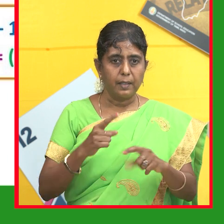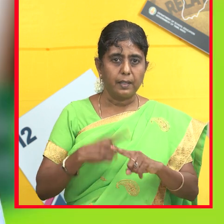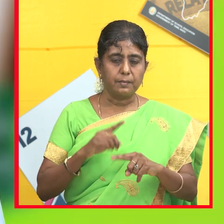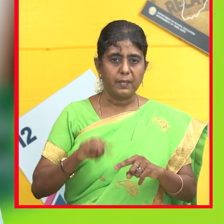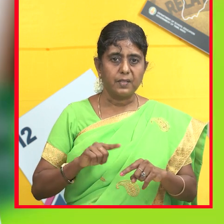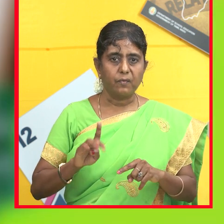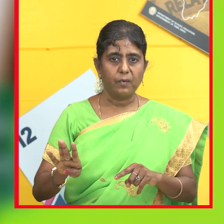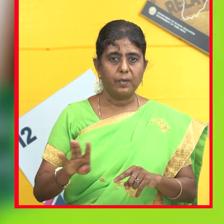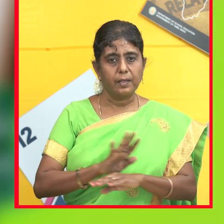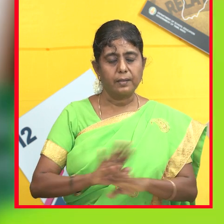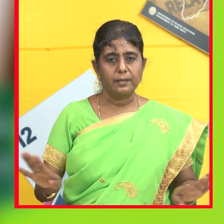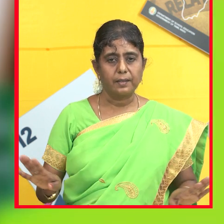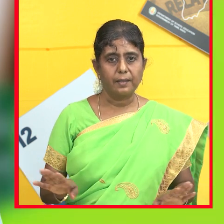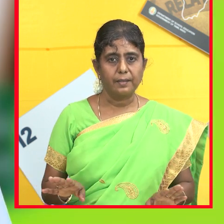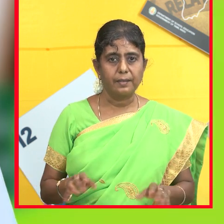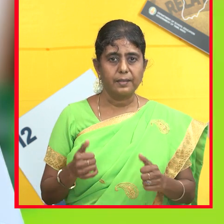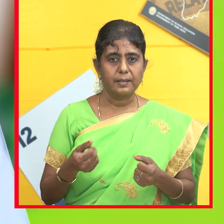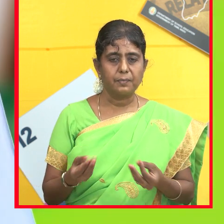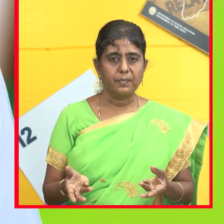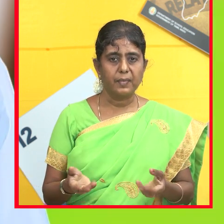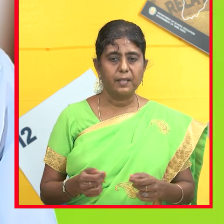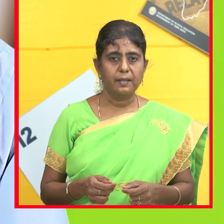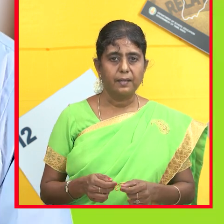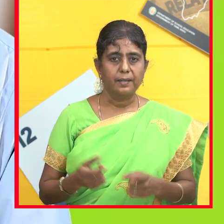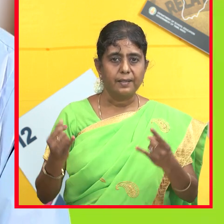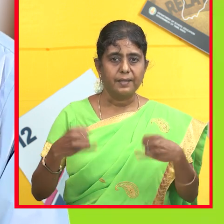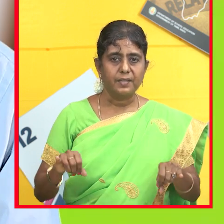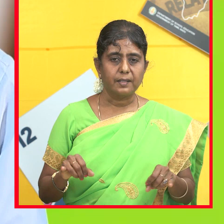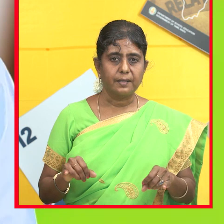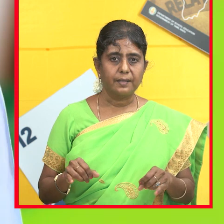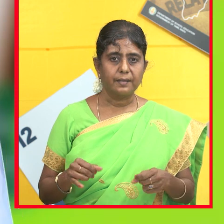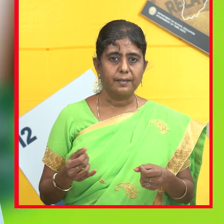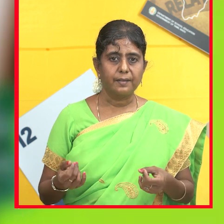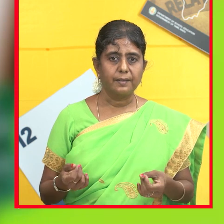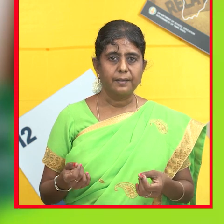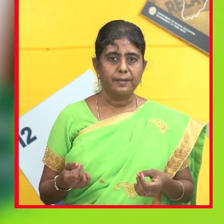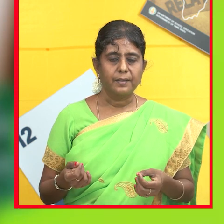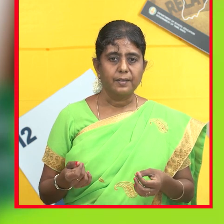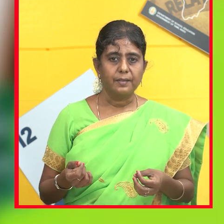remaining. That's all. Very simple. So division can be